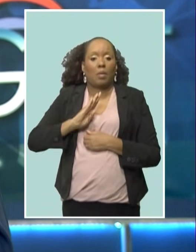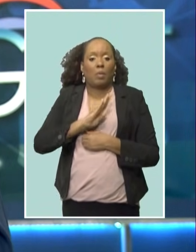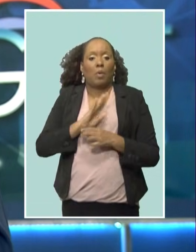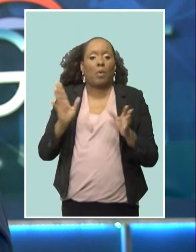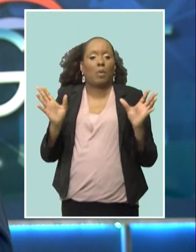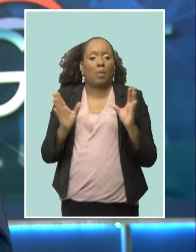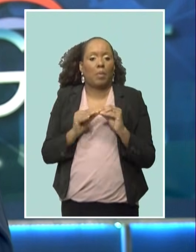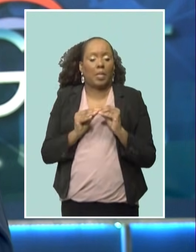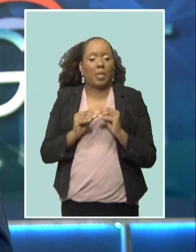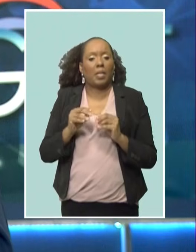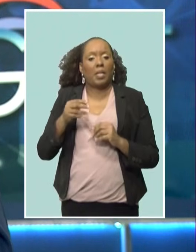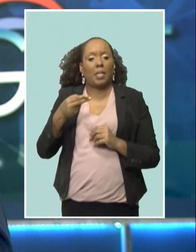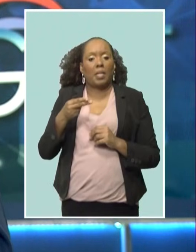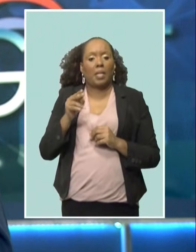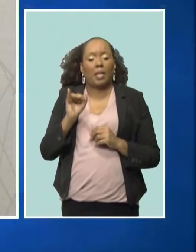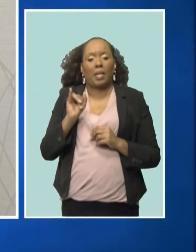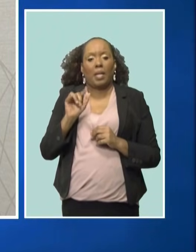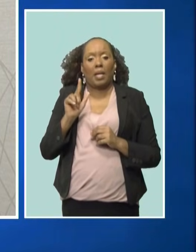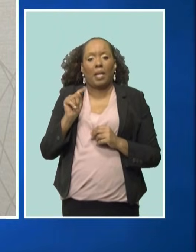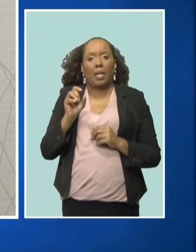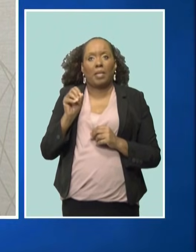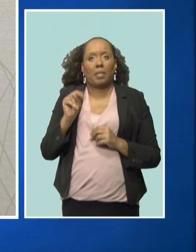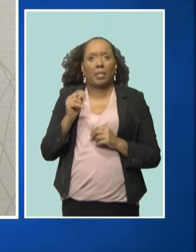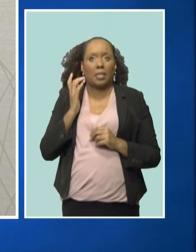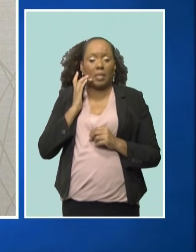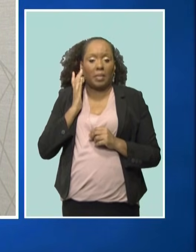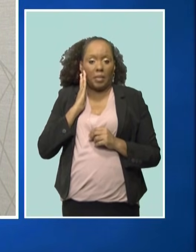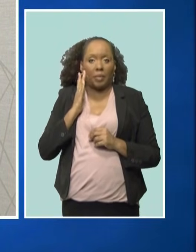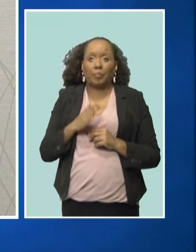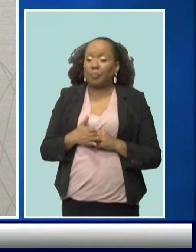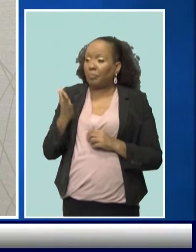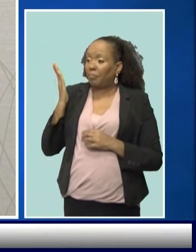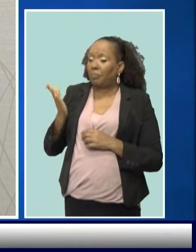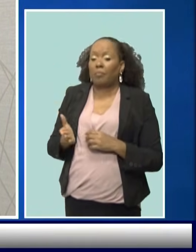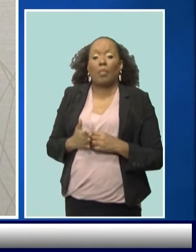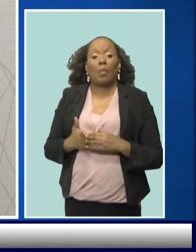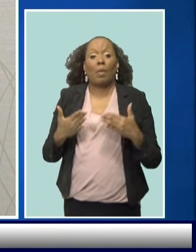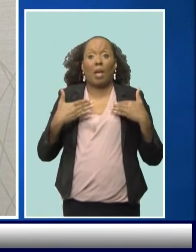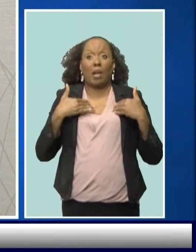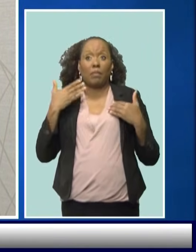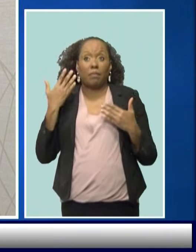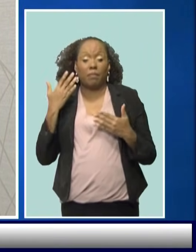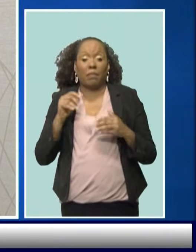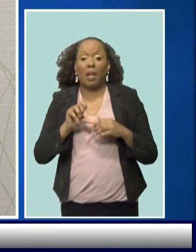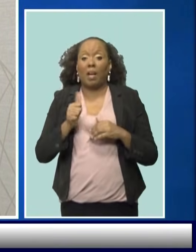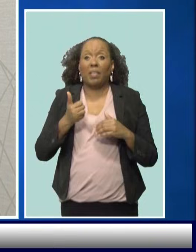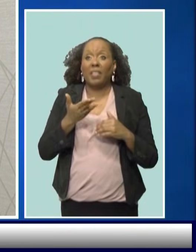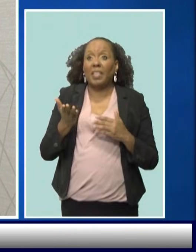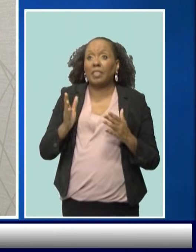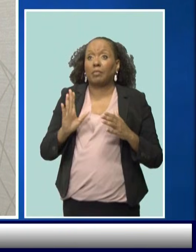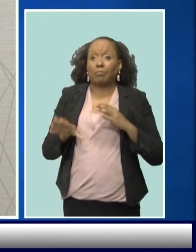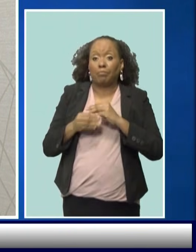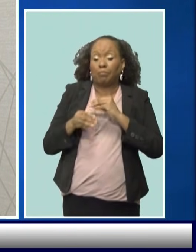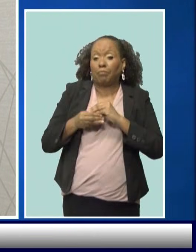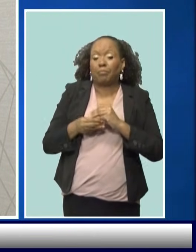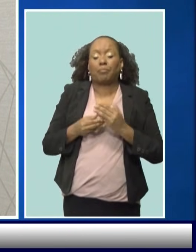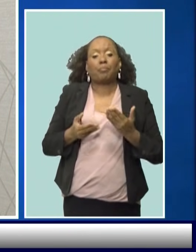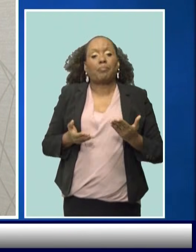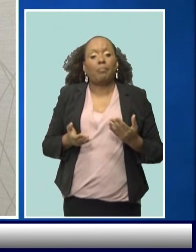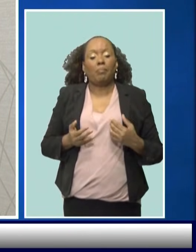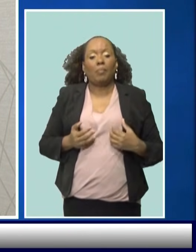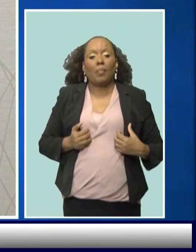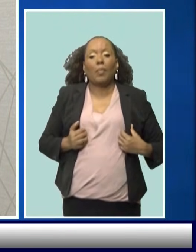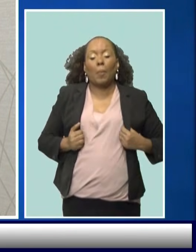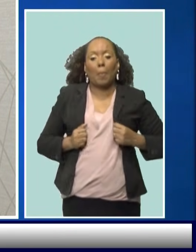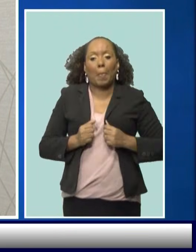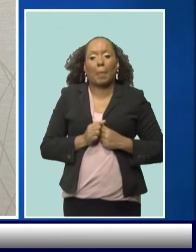Hilton Barbados Resort. You have these other things tagged on to the funds. For instance, you have to